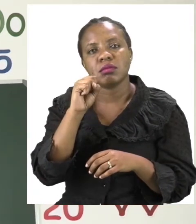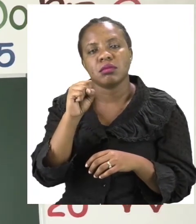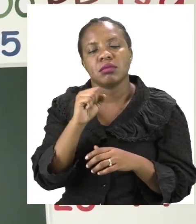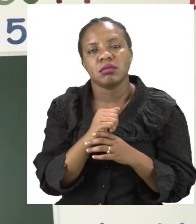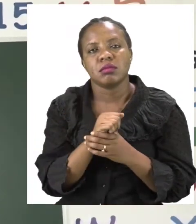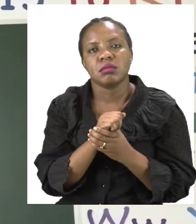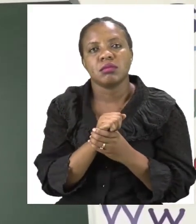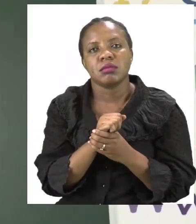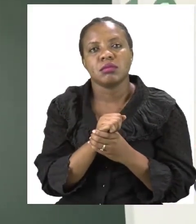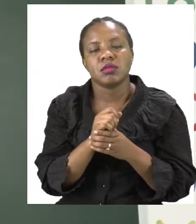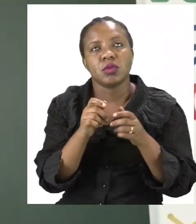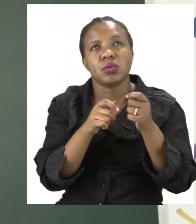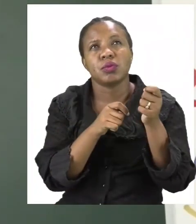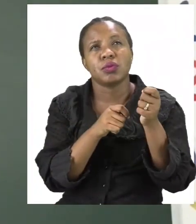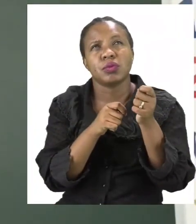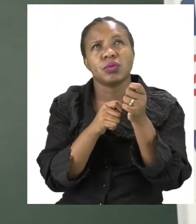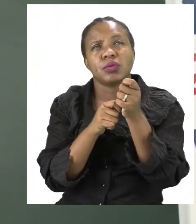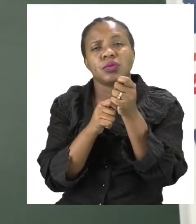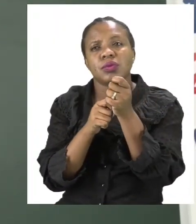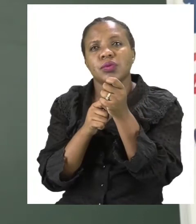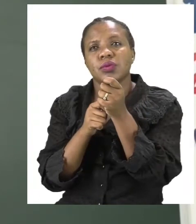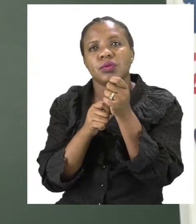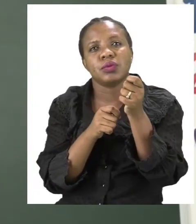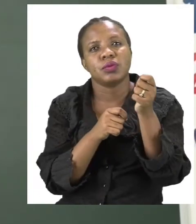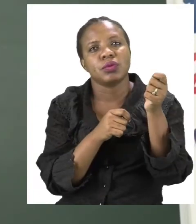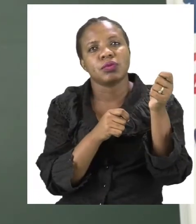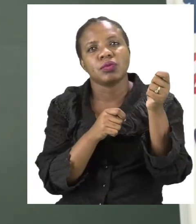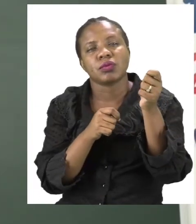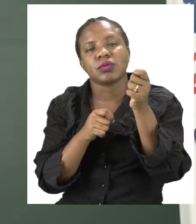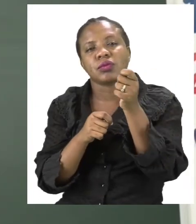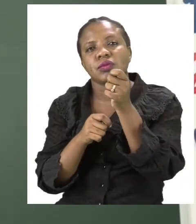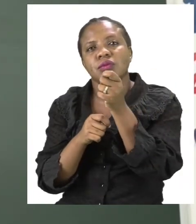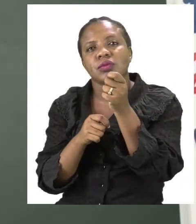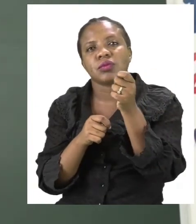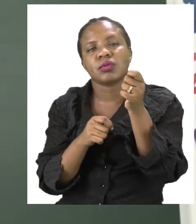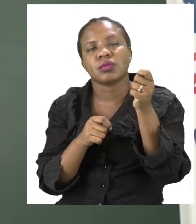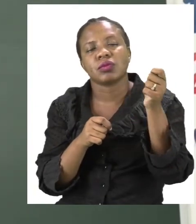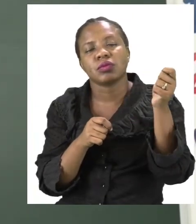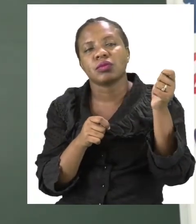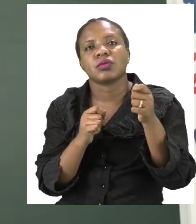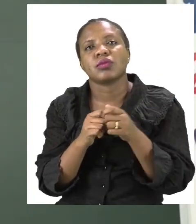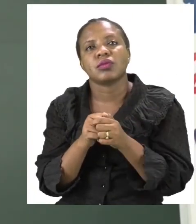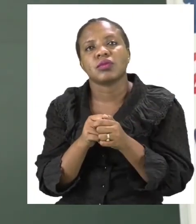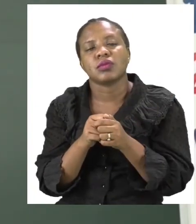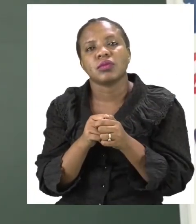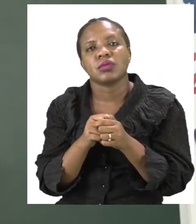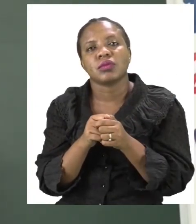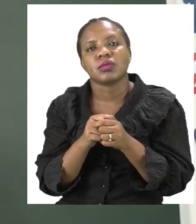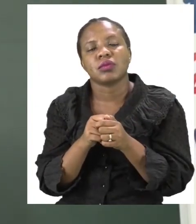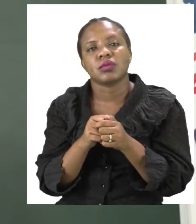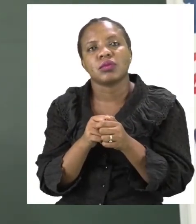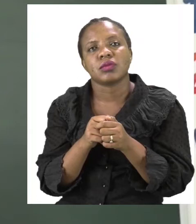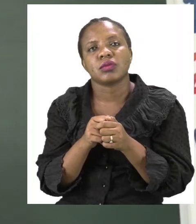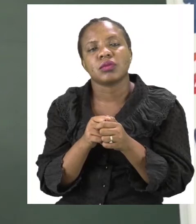in one side and then there's a string to connect it at the other side. So when someone is flying a kite, they need